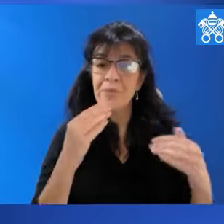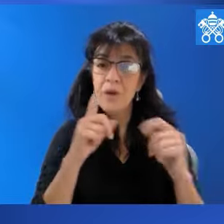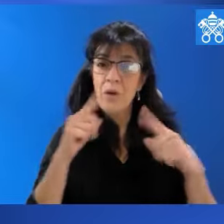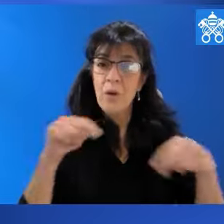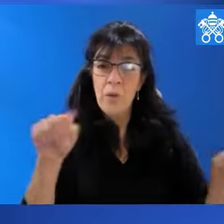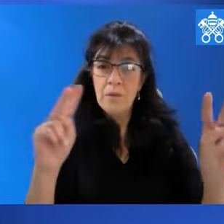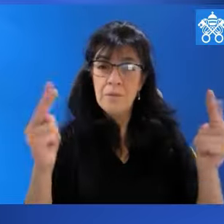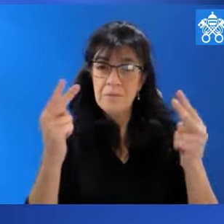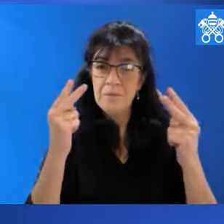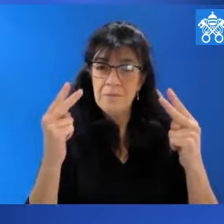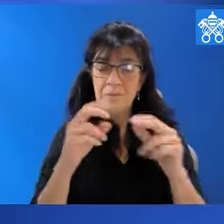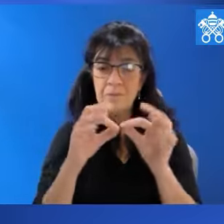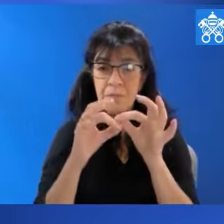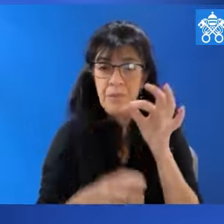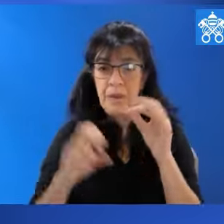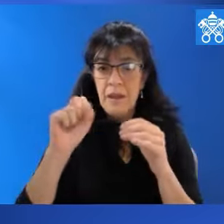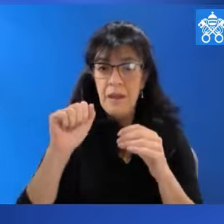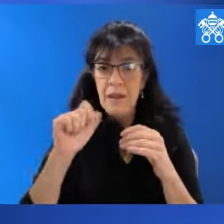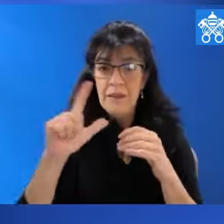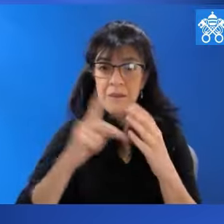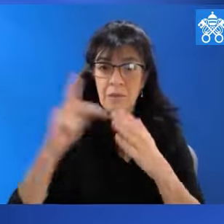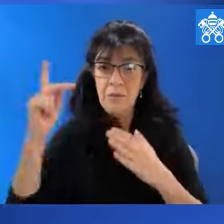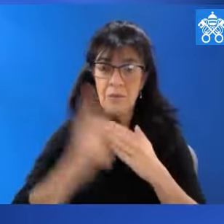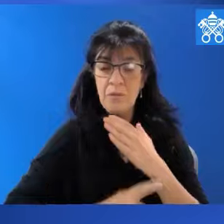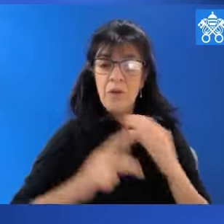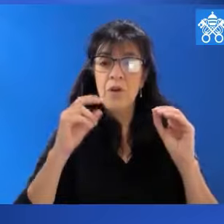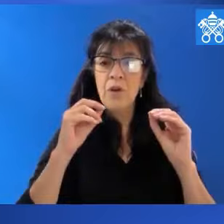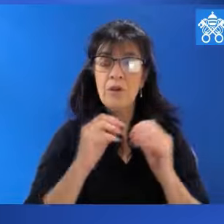radio broadcasters of Luminous Radio India,